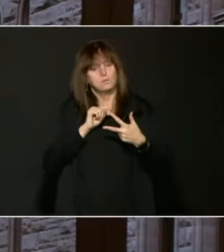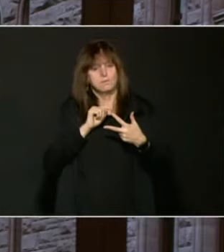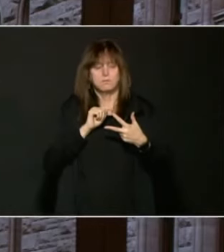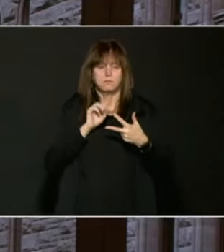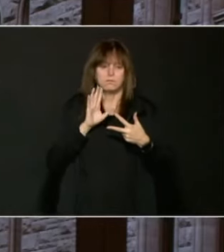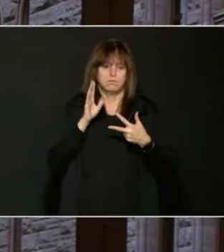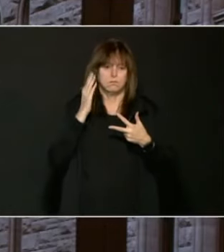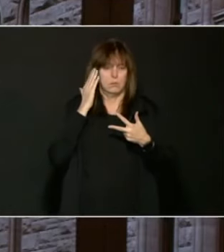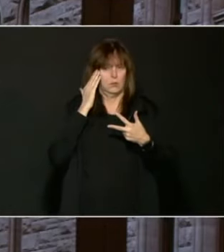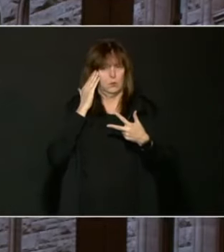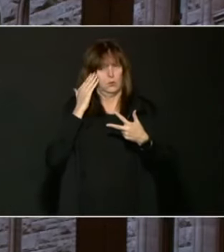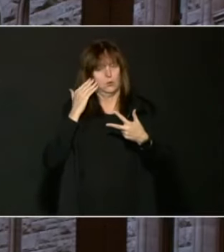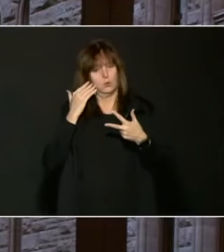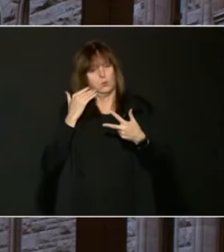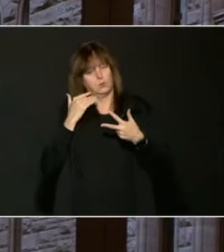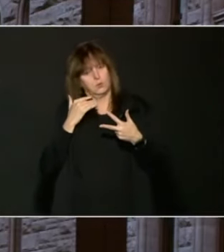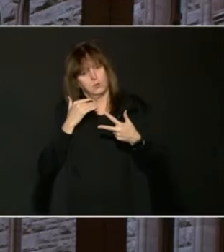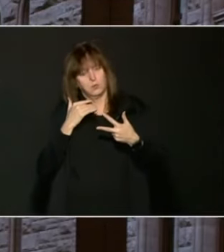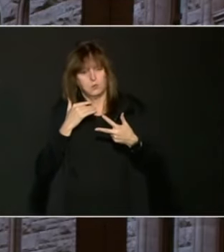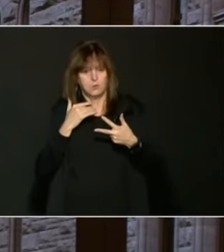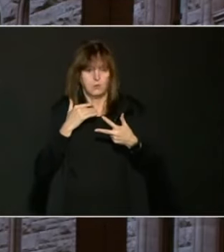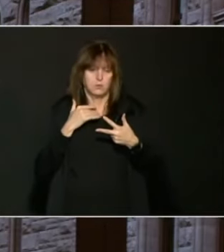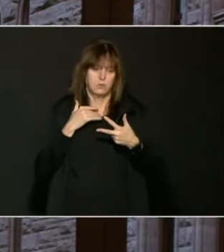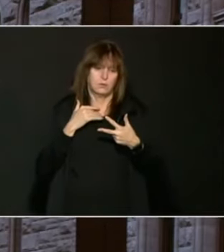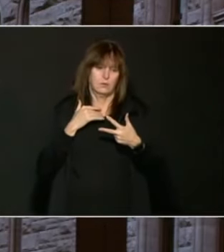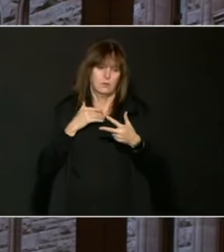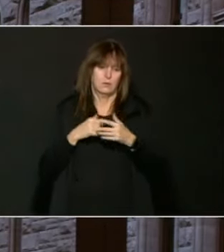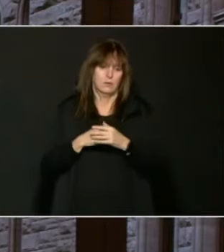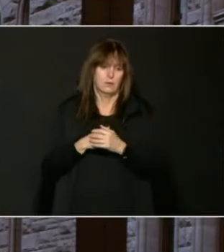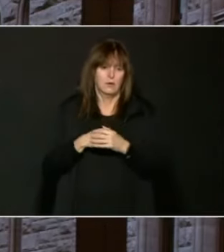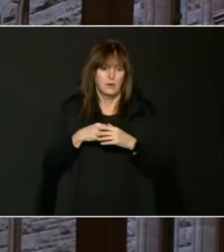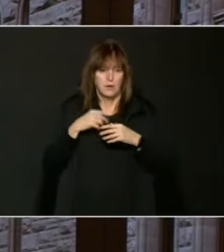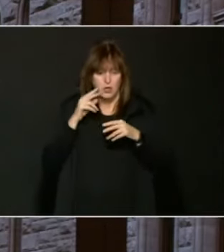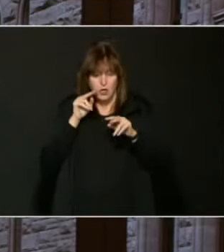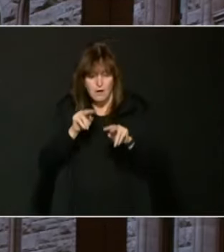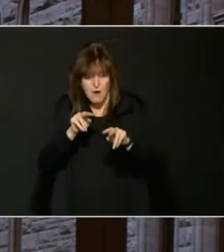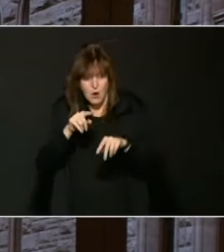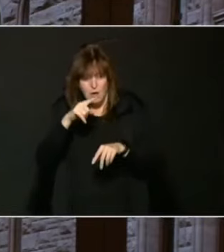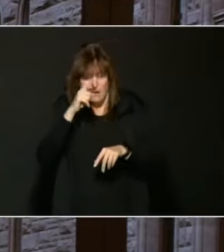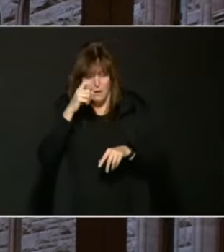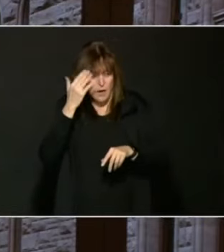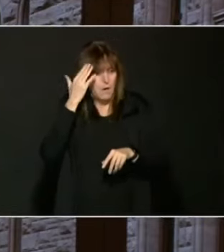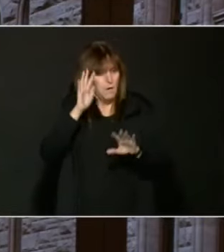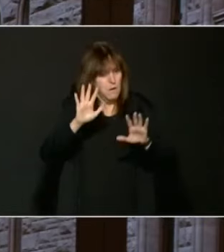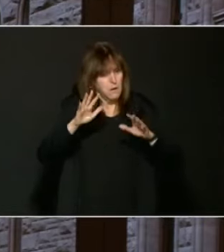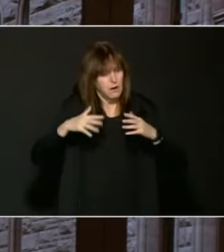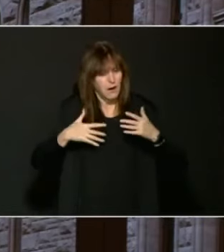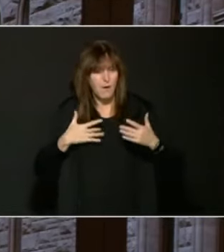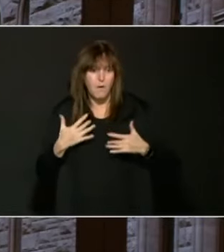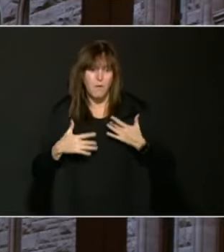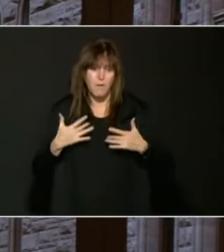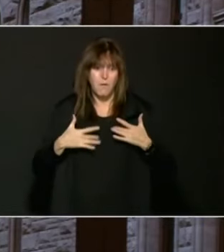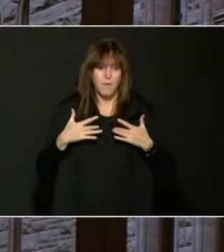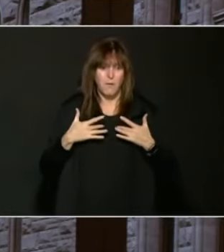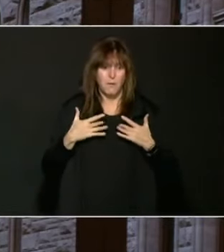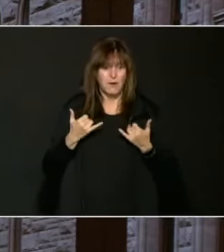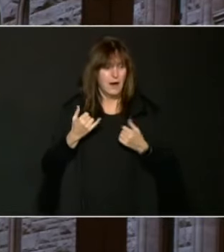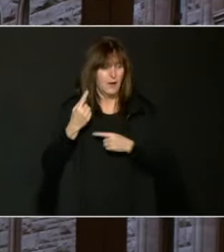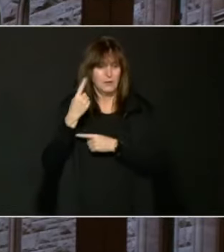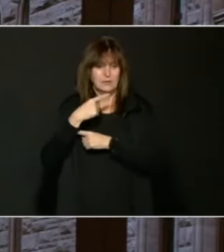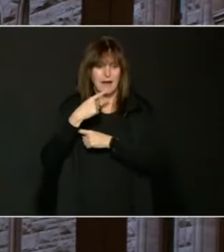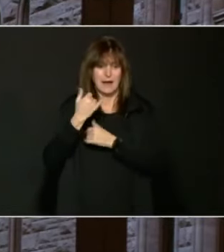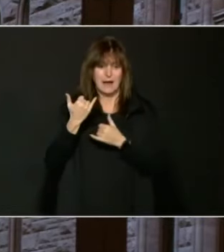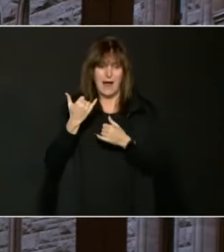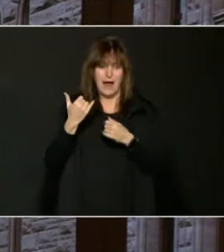So while we want to look for the summer, we know that as the days are getting longer, more sunlight, not in the